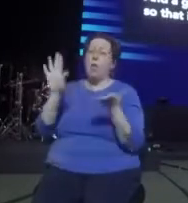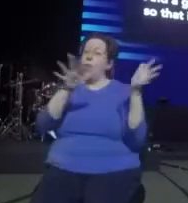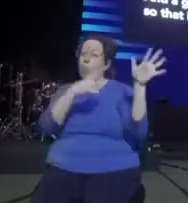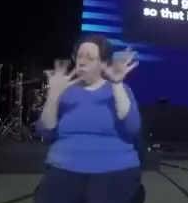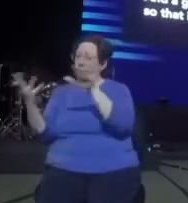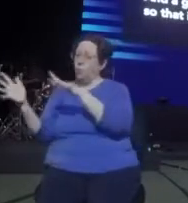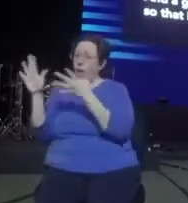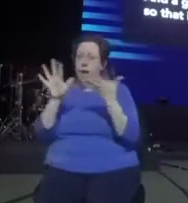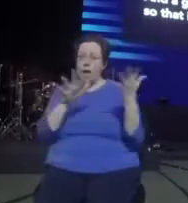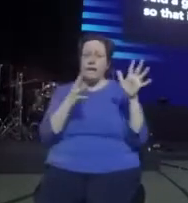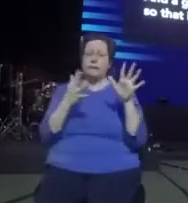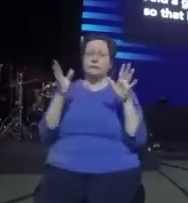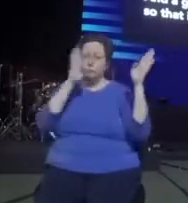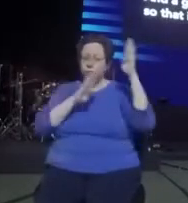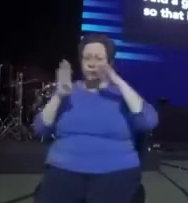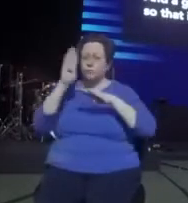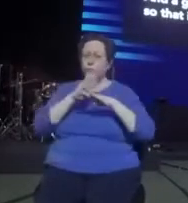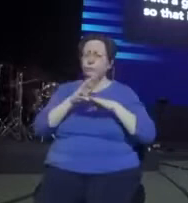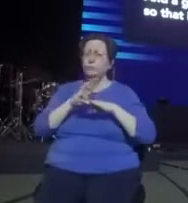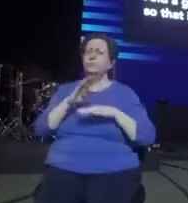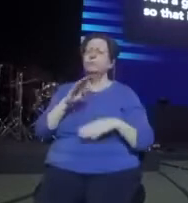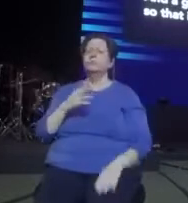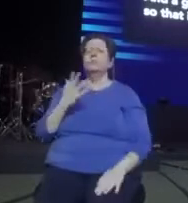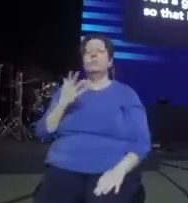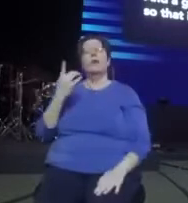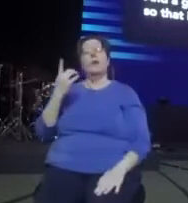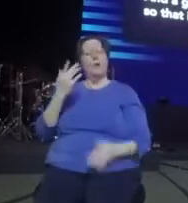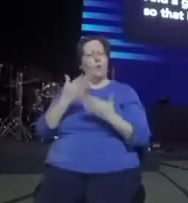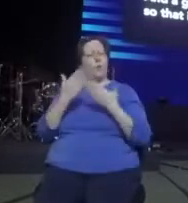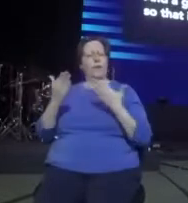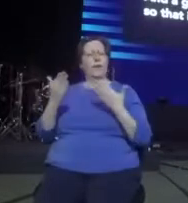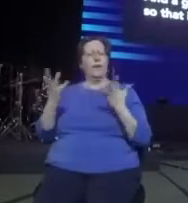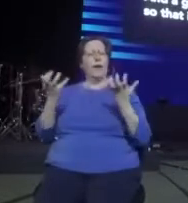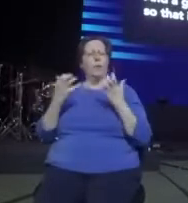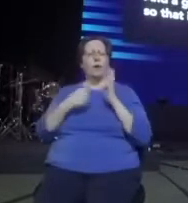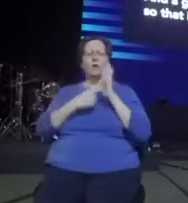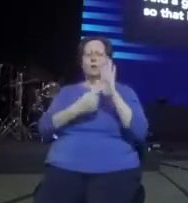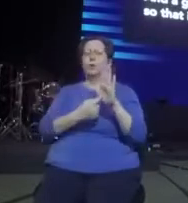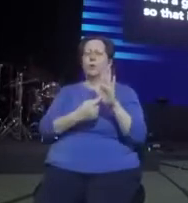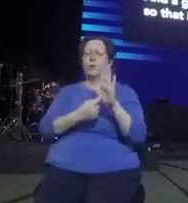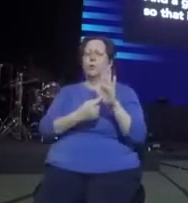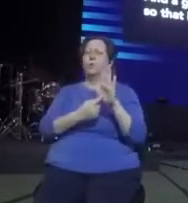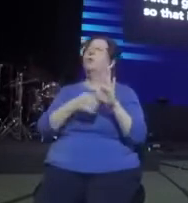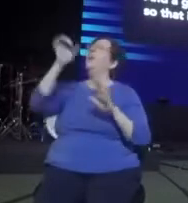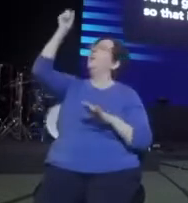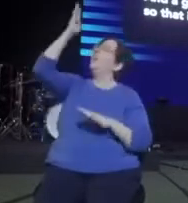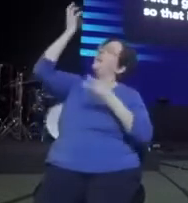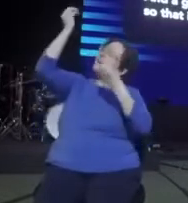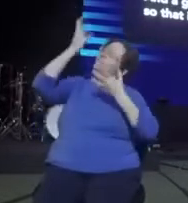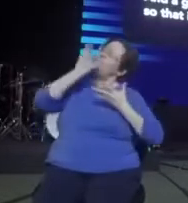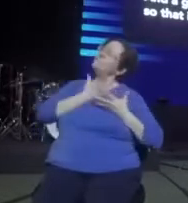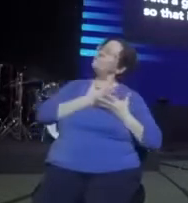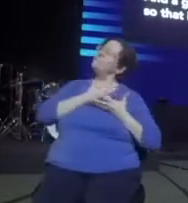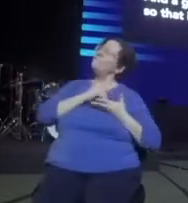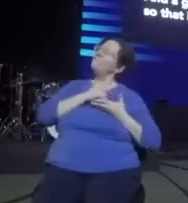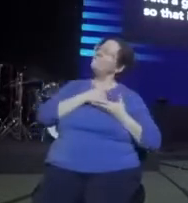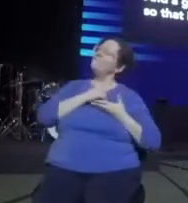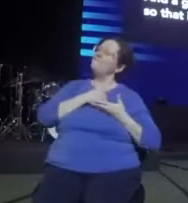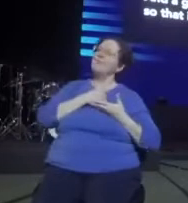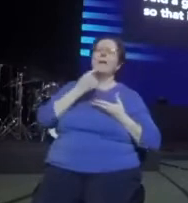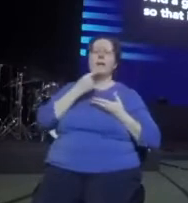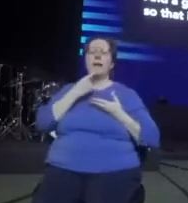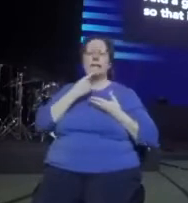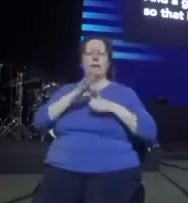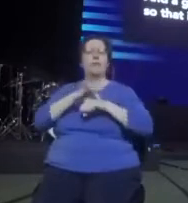windstorm. One of the things that I wanted to mention to you that the Spirit of God spoke to me is God could have said it was a